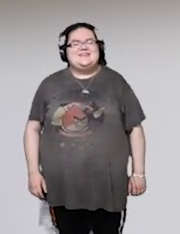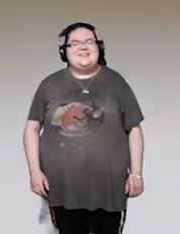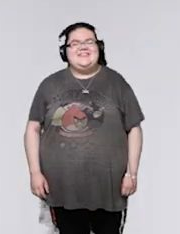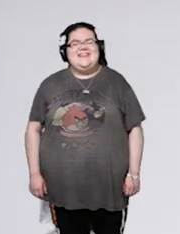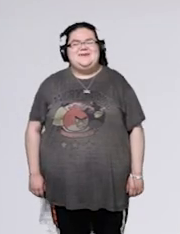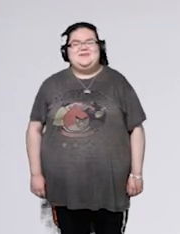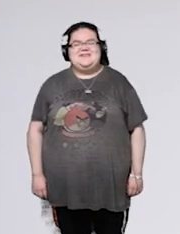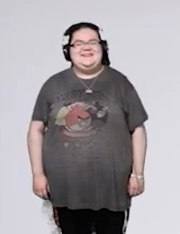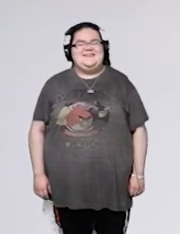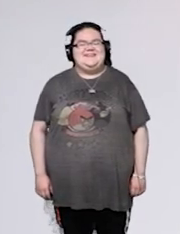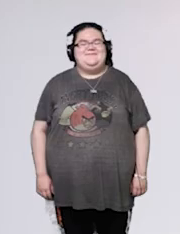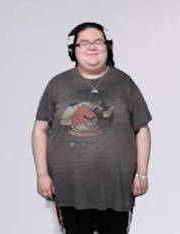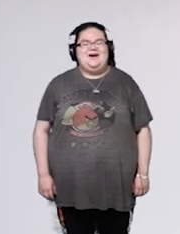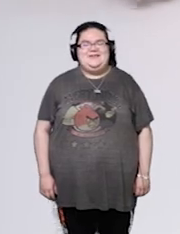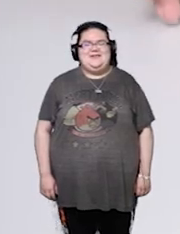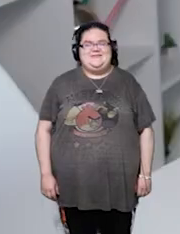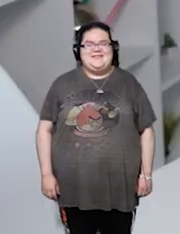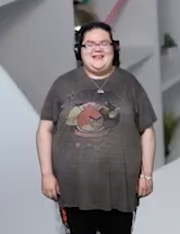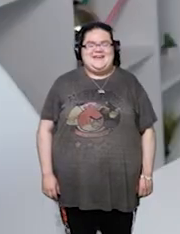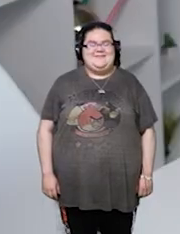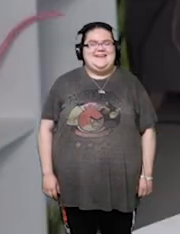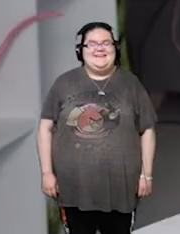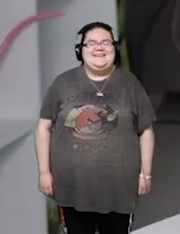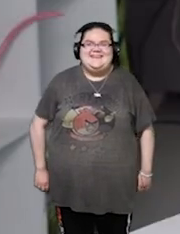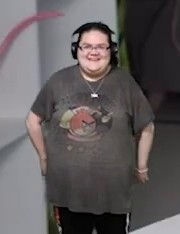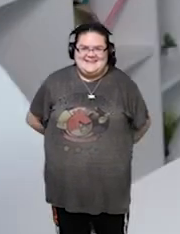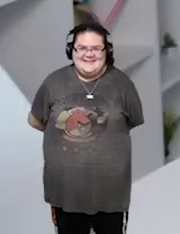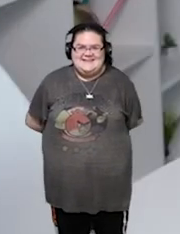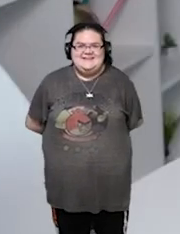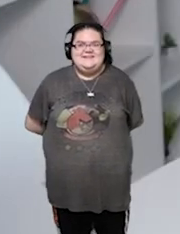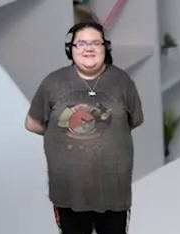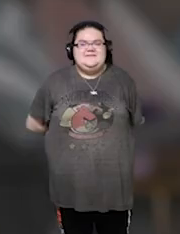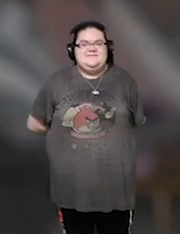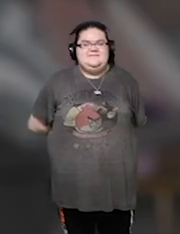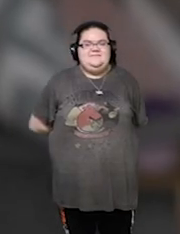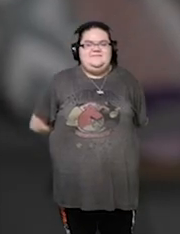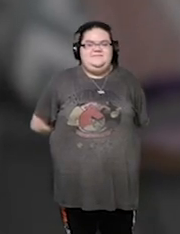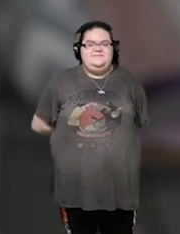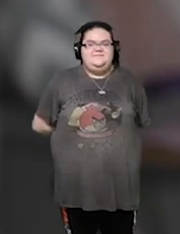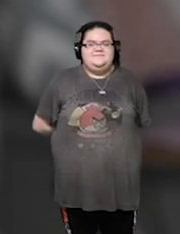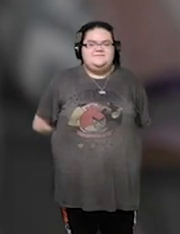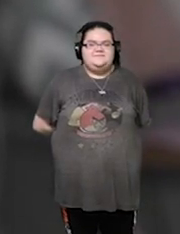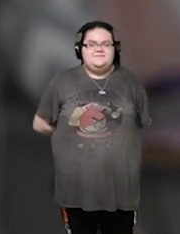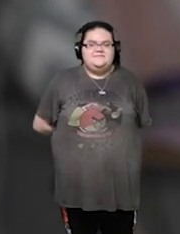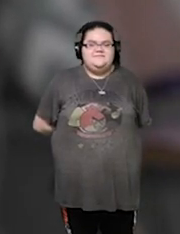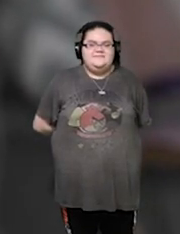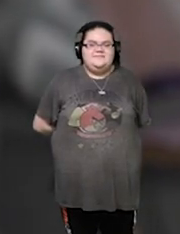Wait, that was honey, right? I looked at the label and didn't process what the hell I read. Is it a dip? No. It's pesto.